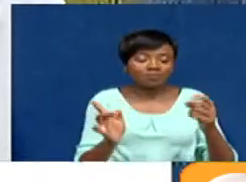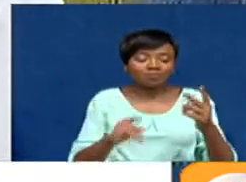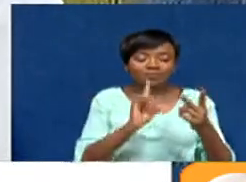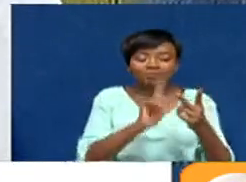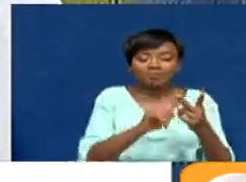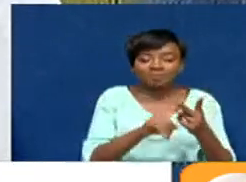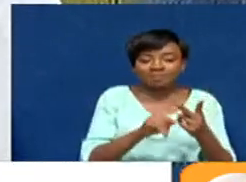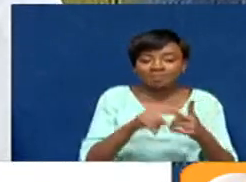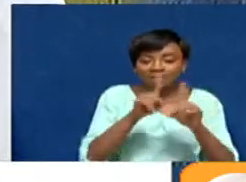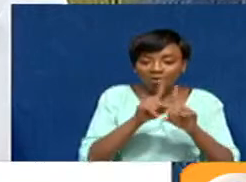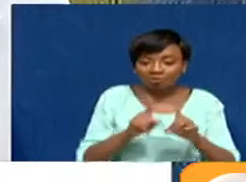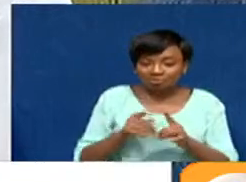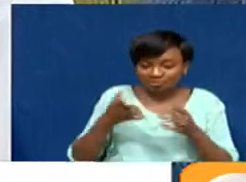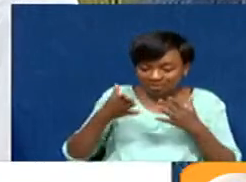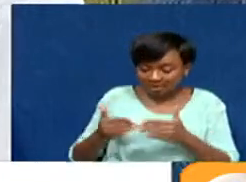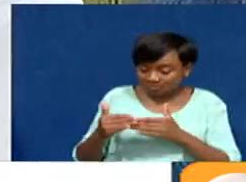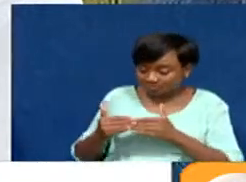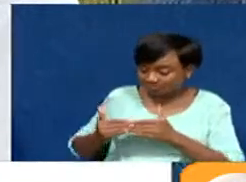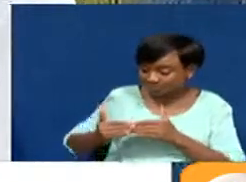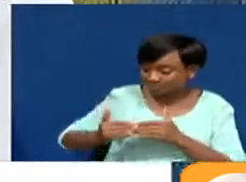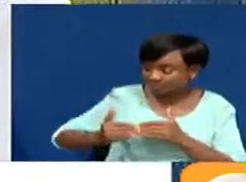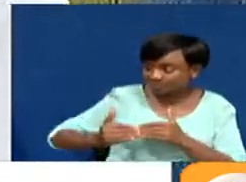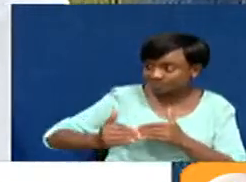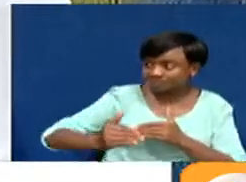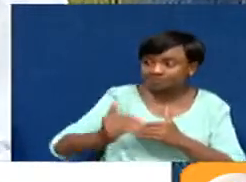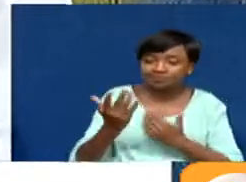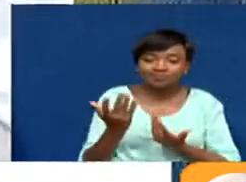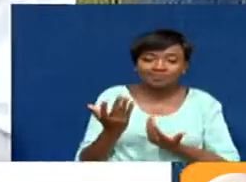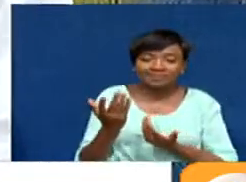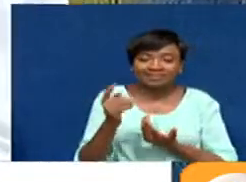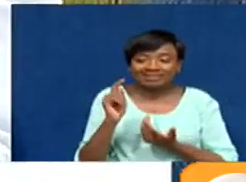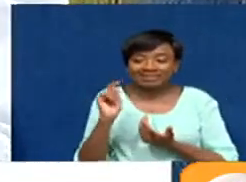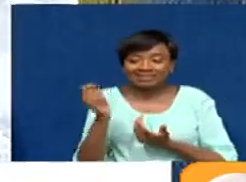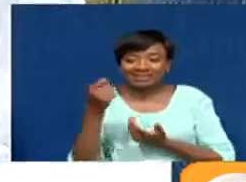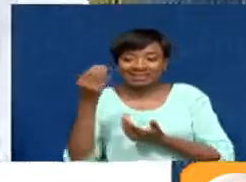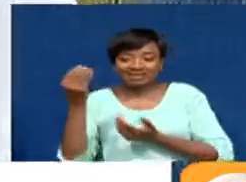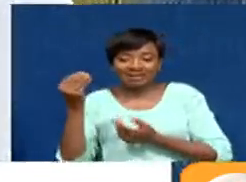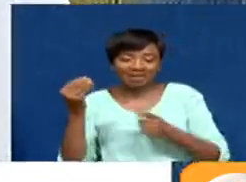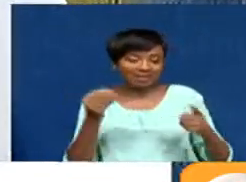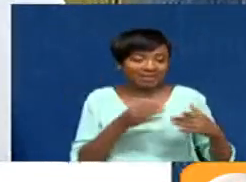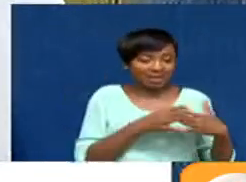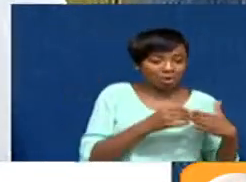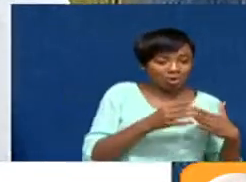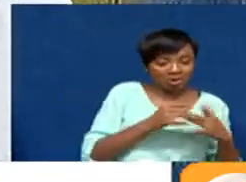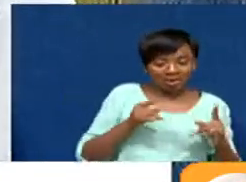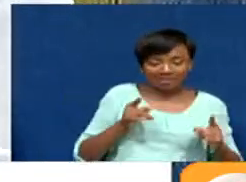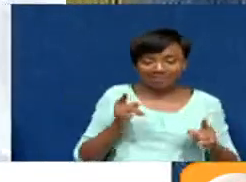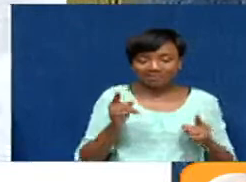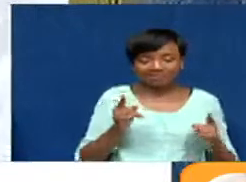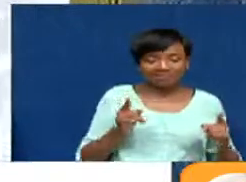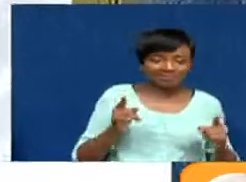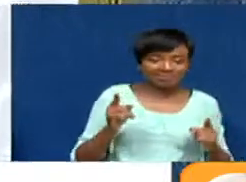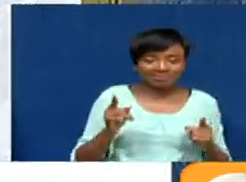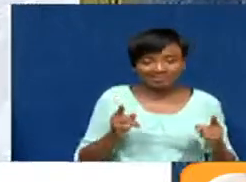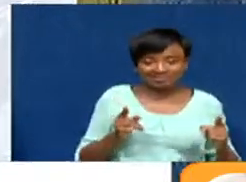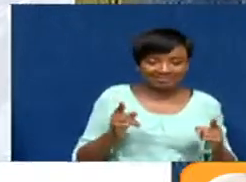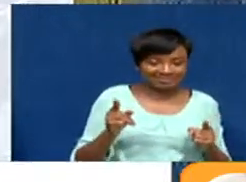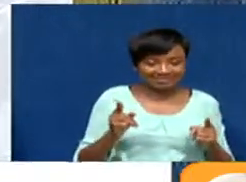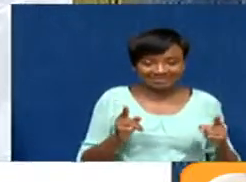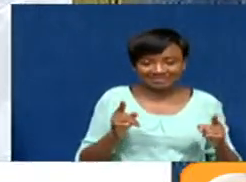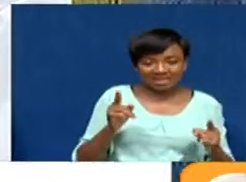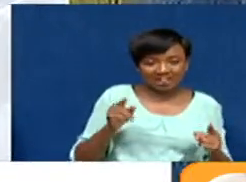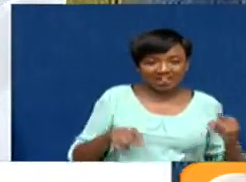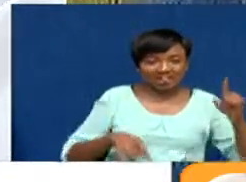of an unraveling as well of the Kenya shilling against the dollar, because the dollar is getting stronger in some places globally. So if those two